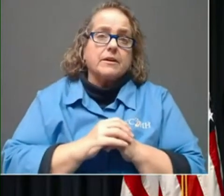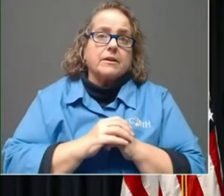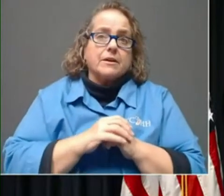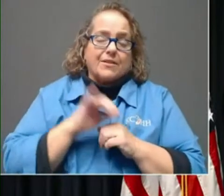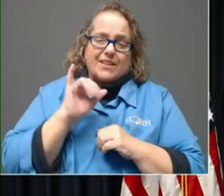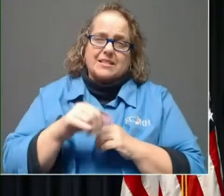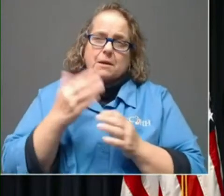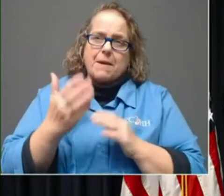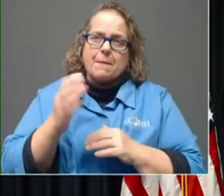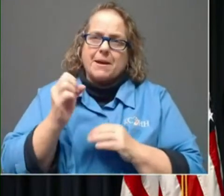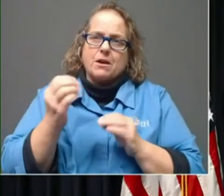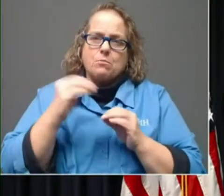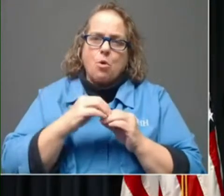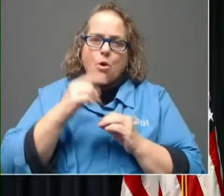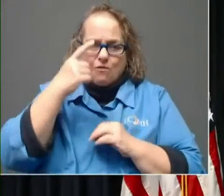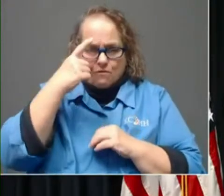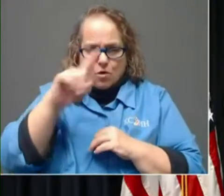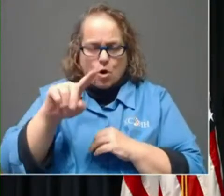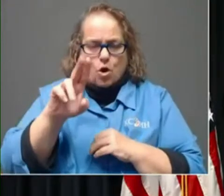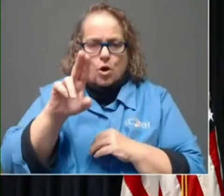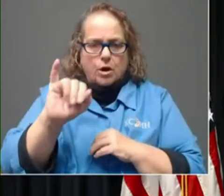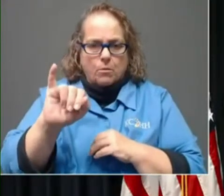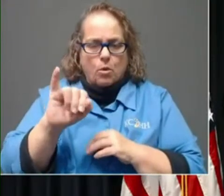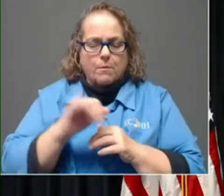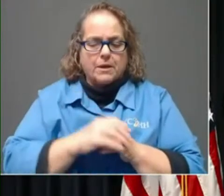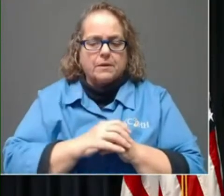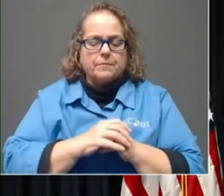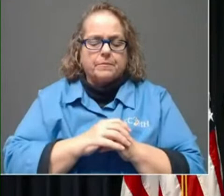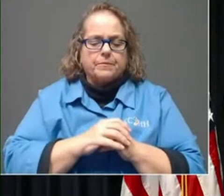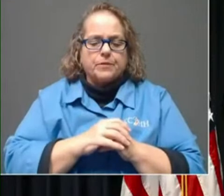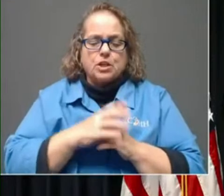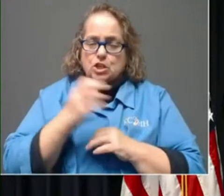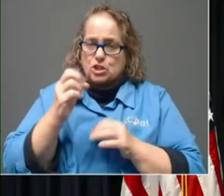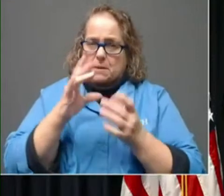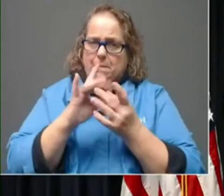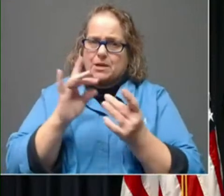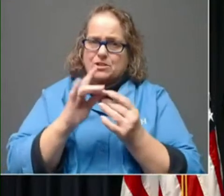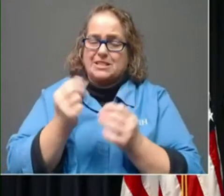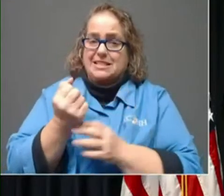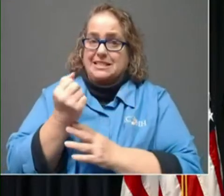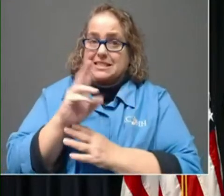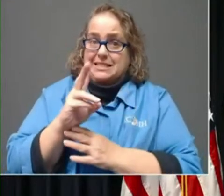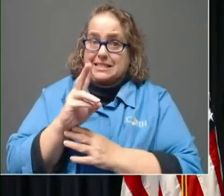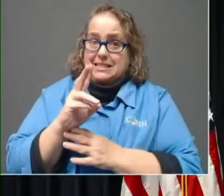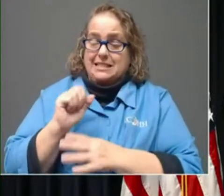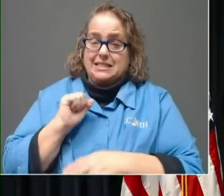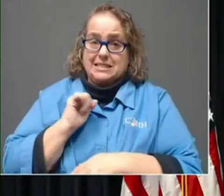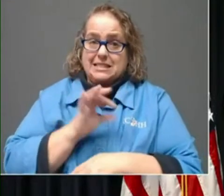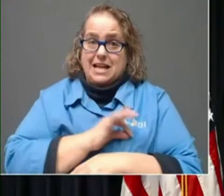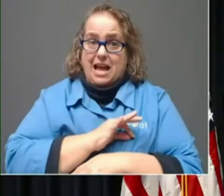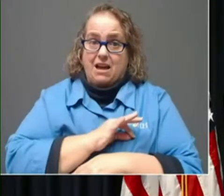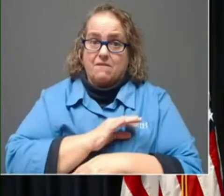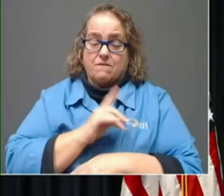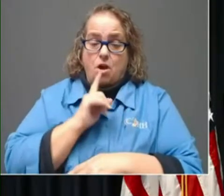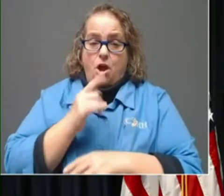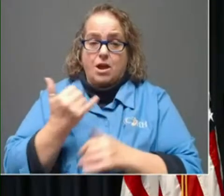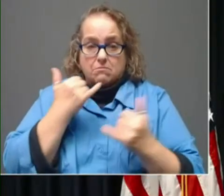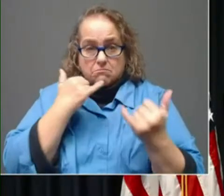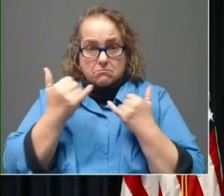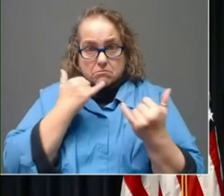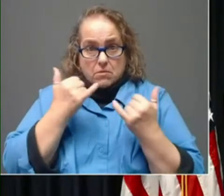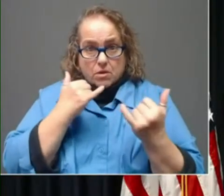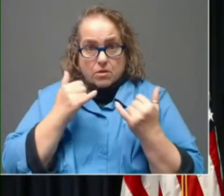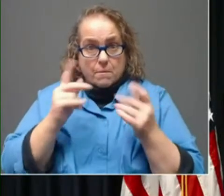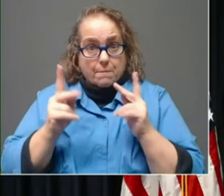Ms. Cubbage. She had mentioned that 16 staffers are manning the phone, so to speak, with these